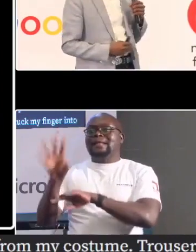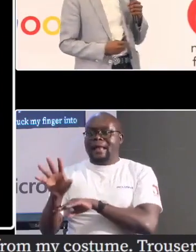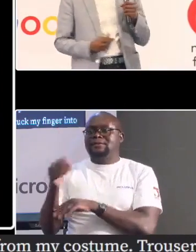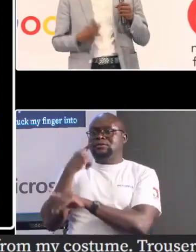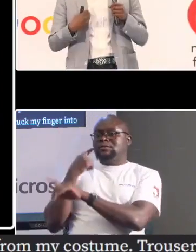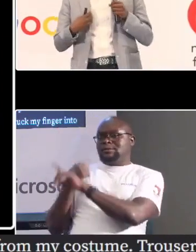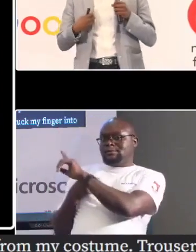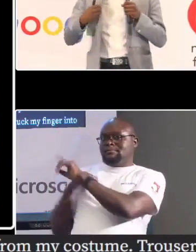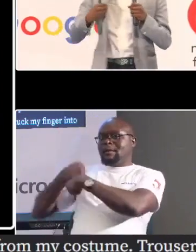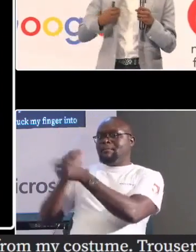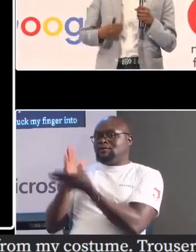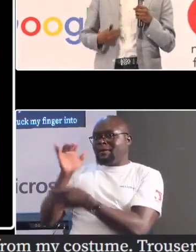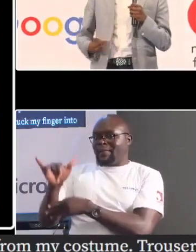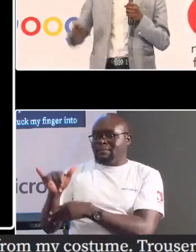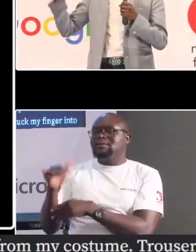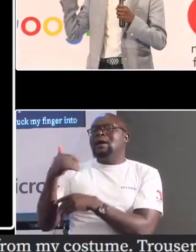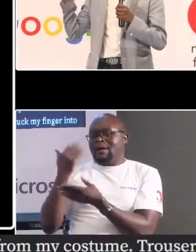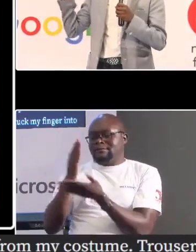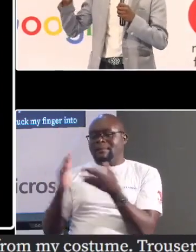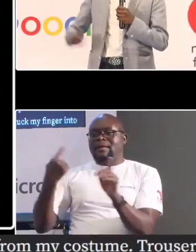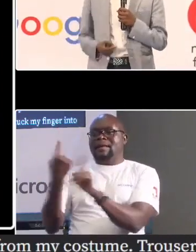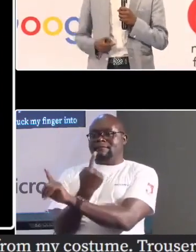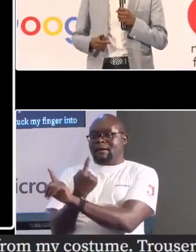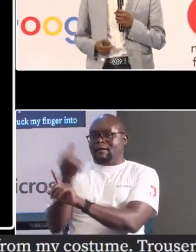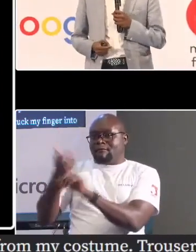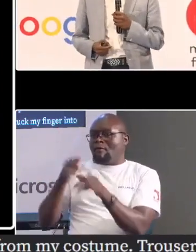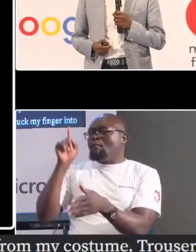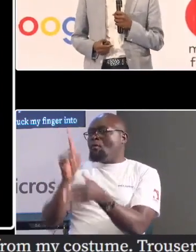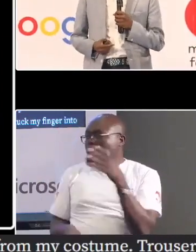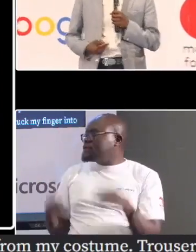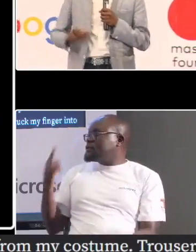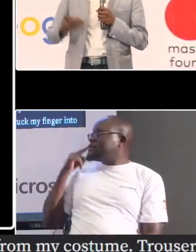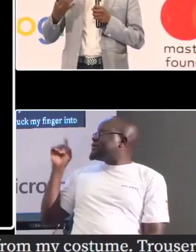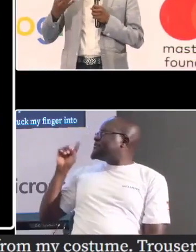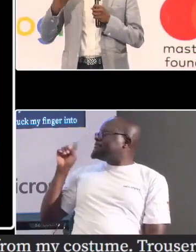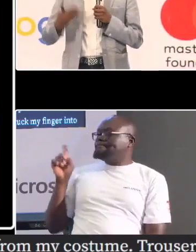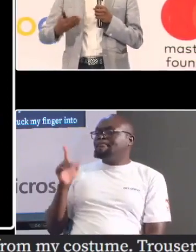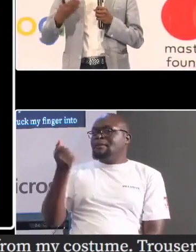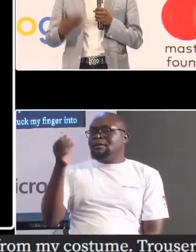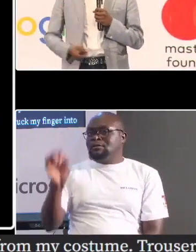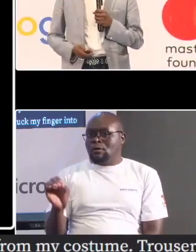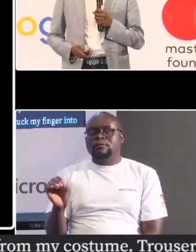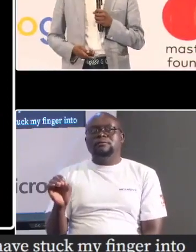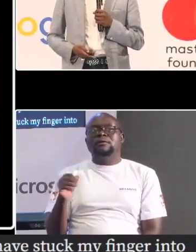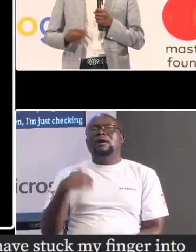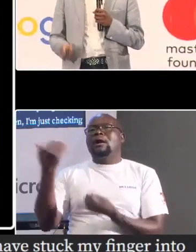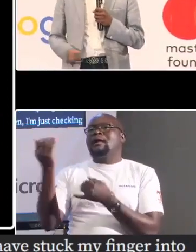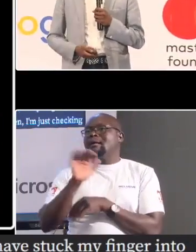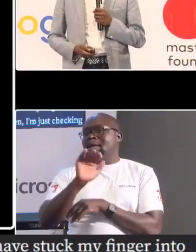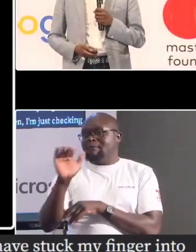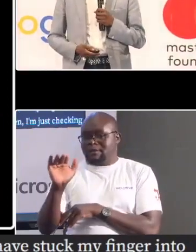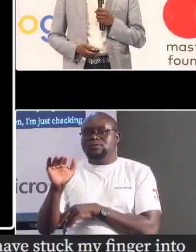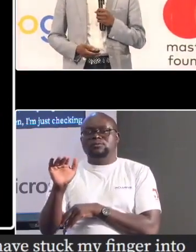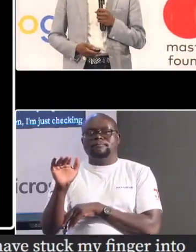I'm just checking to make sure that I'm wearing something different from what's on screen. So I'd love to invite you into